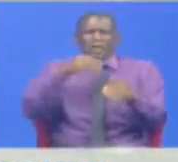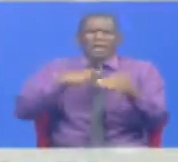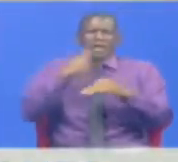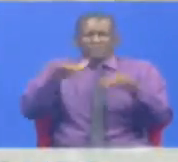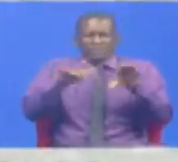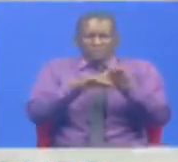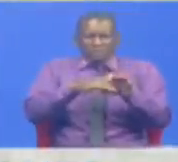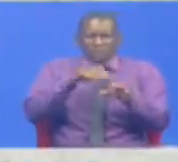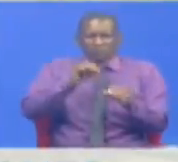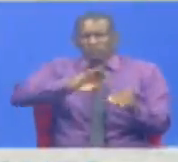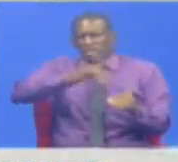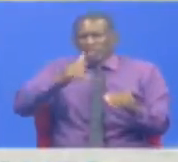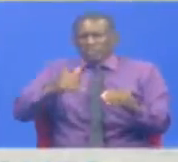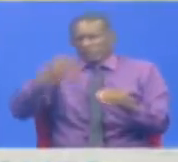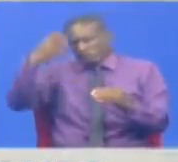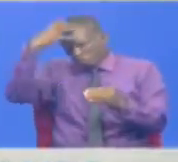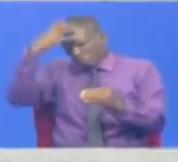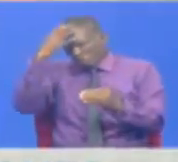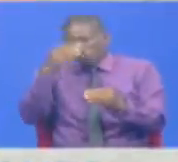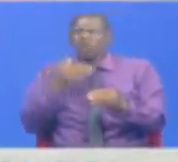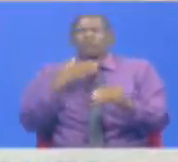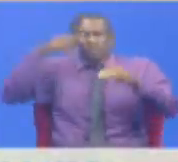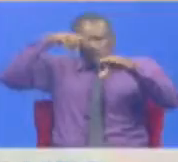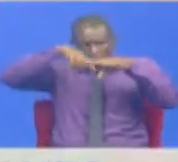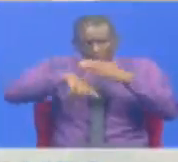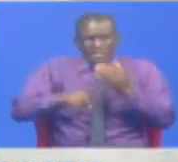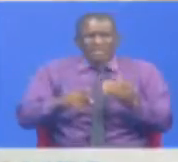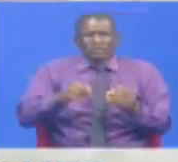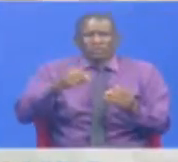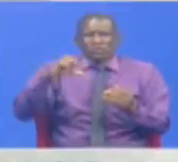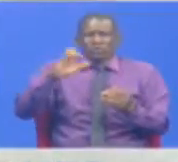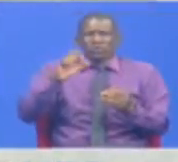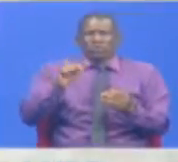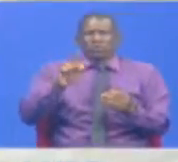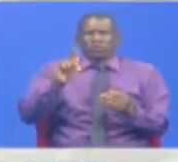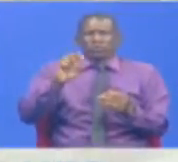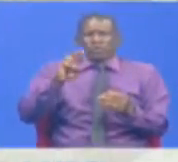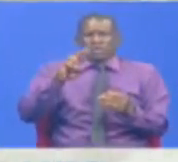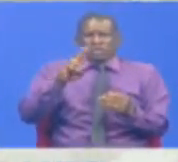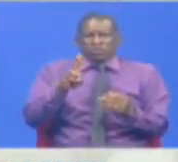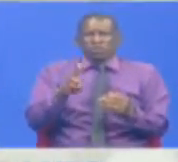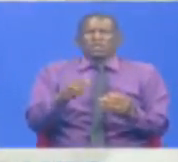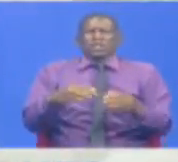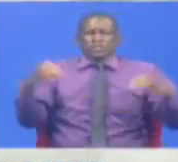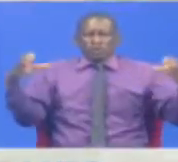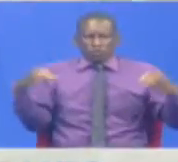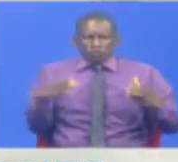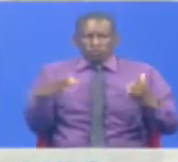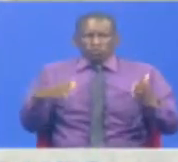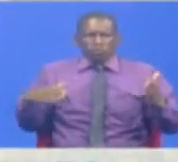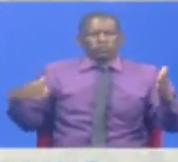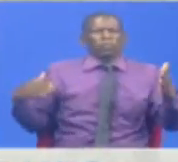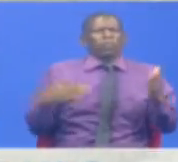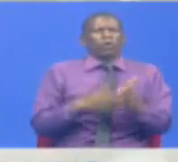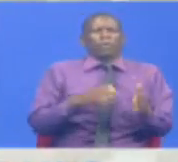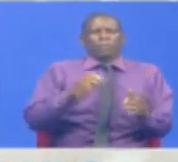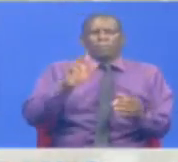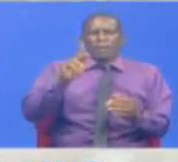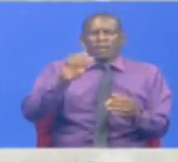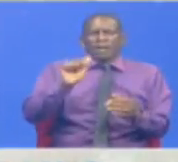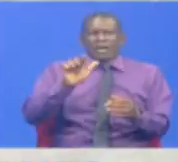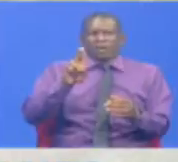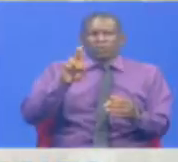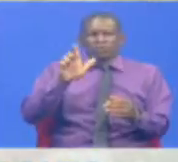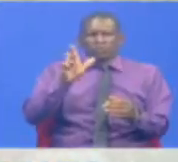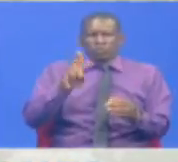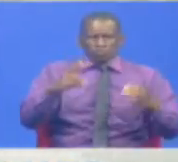into Gotkweru for the climax of the annual pilgrimage. The group was repulsed by Pope Kalul's faction, with police being caught up in